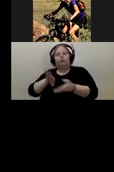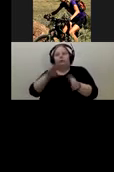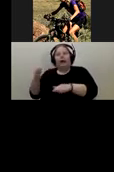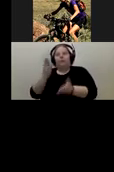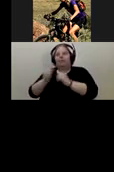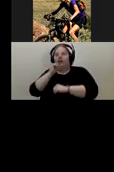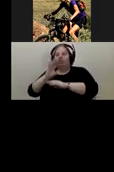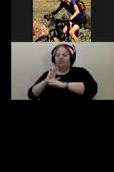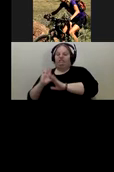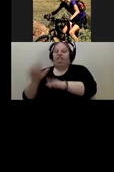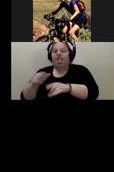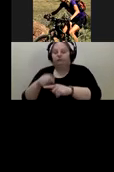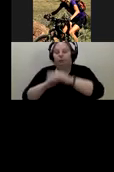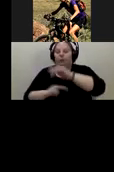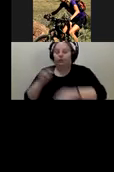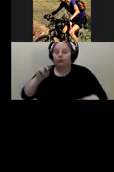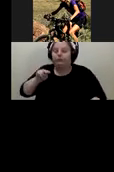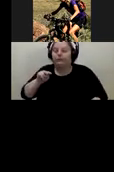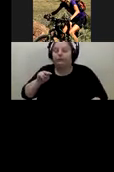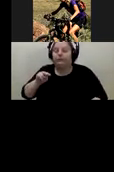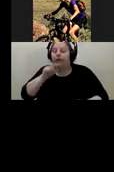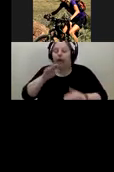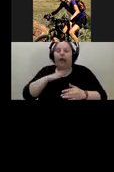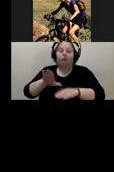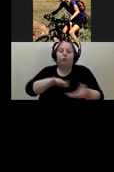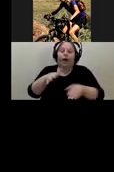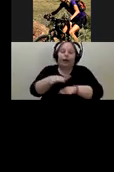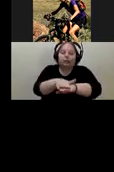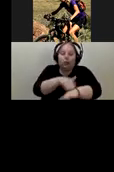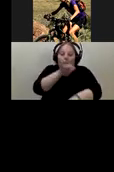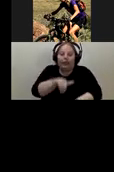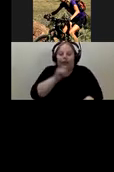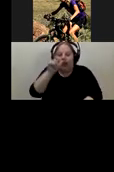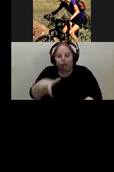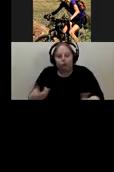off the bridge and, you know, he doesn't have to die a slow, painful death and